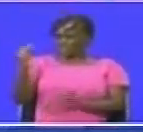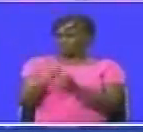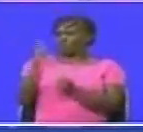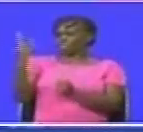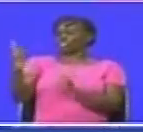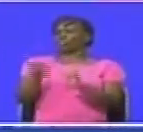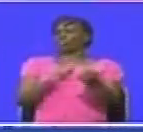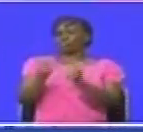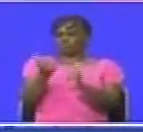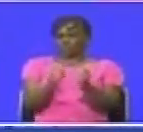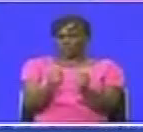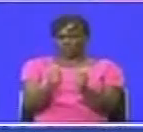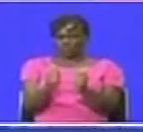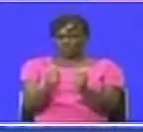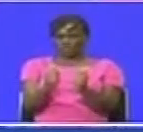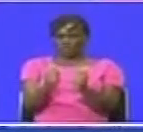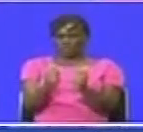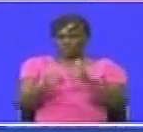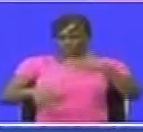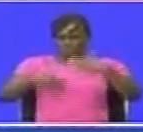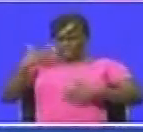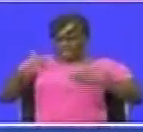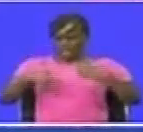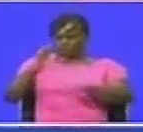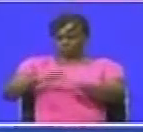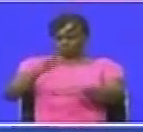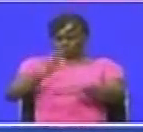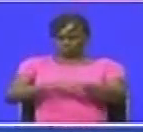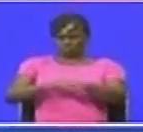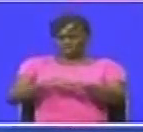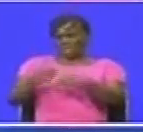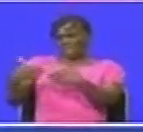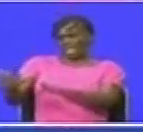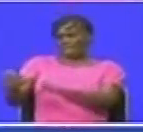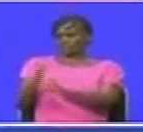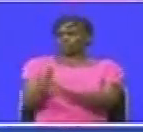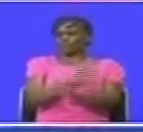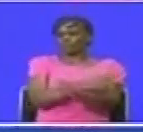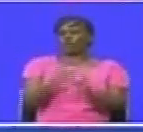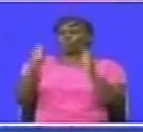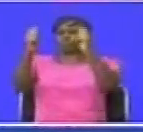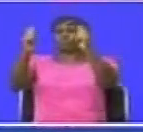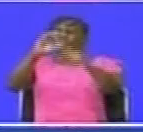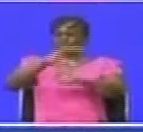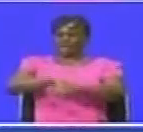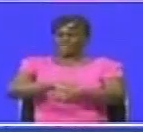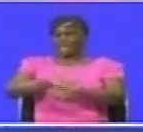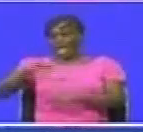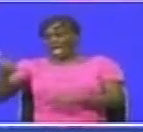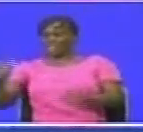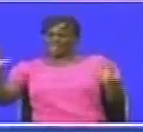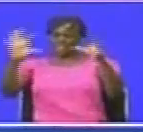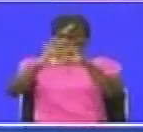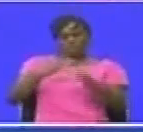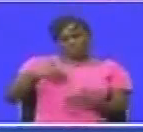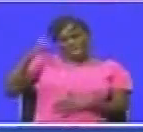tournaments later. I've played with very good guys who've left before they've done it. So first of all, it's huge honor. I mean, I give it all